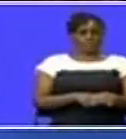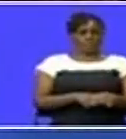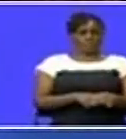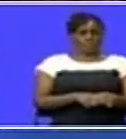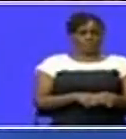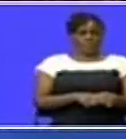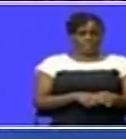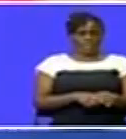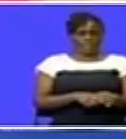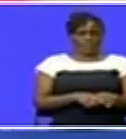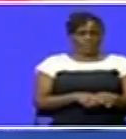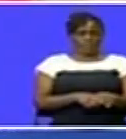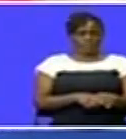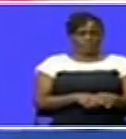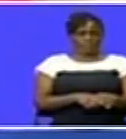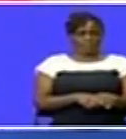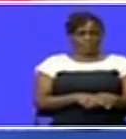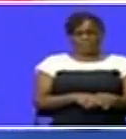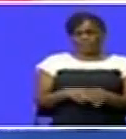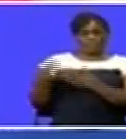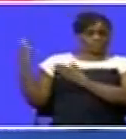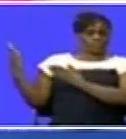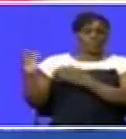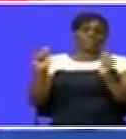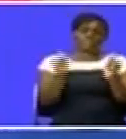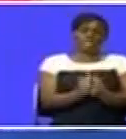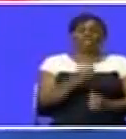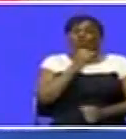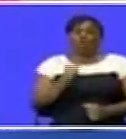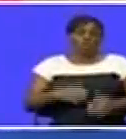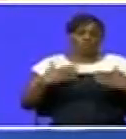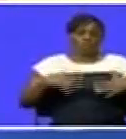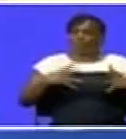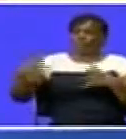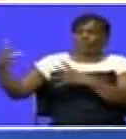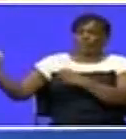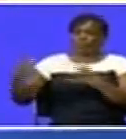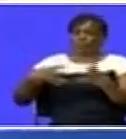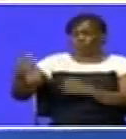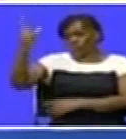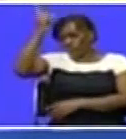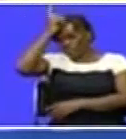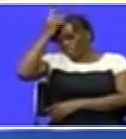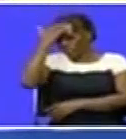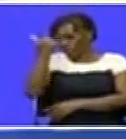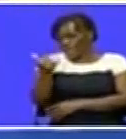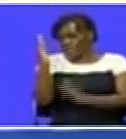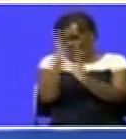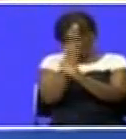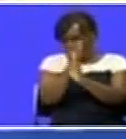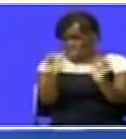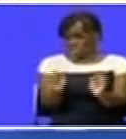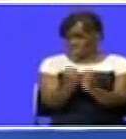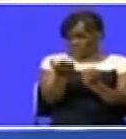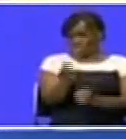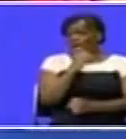Mijikenda leader Mekatilili Luamenza. He's among tens of elderly people who have fled their villages to seek refuge. It is no longer safe to